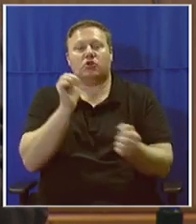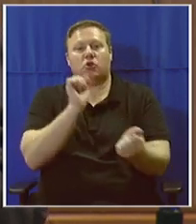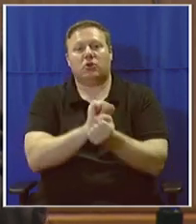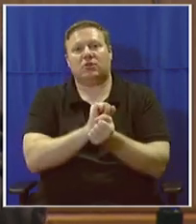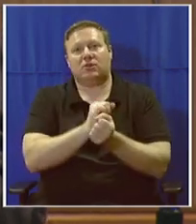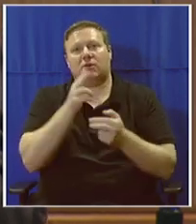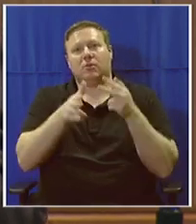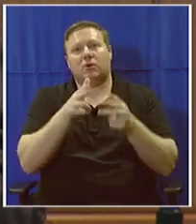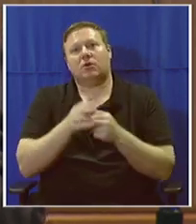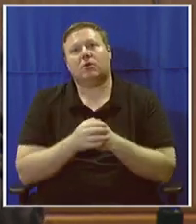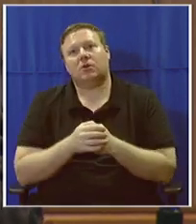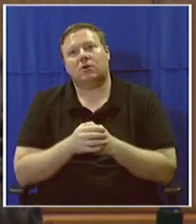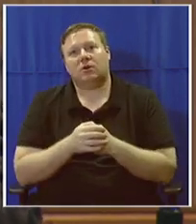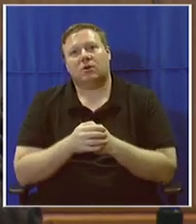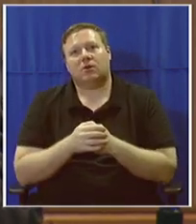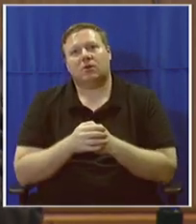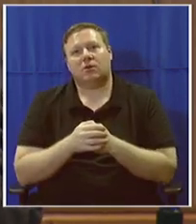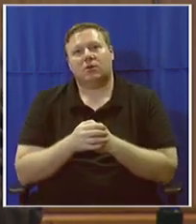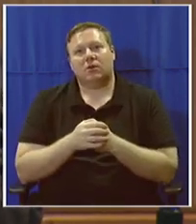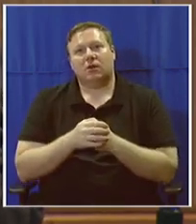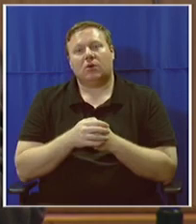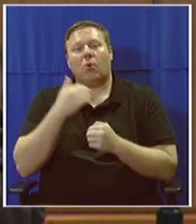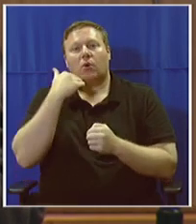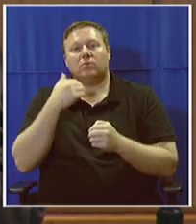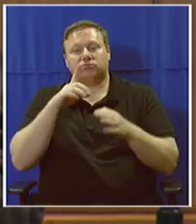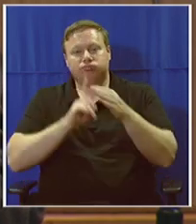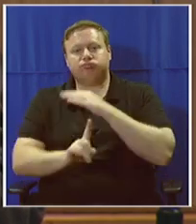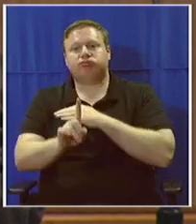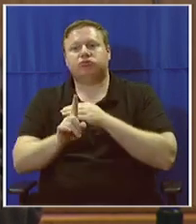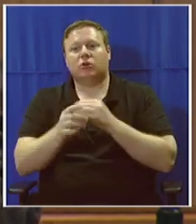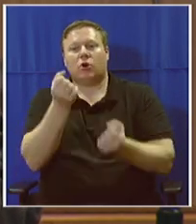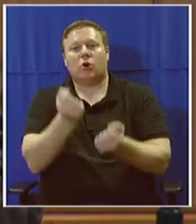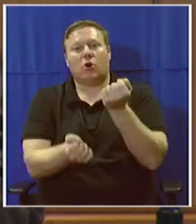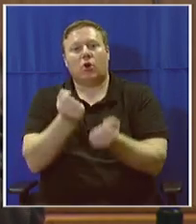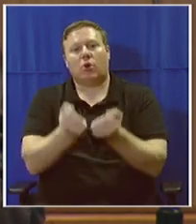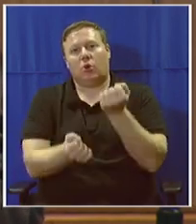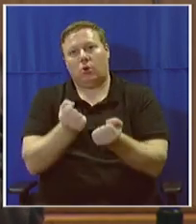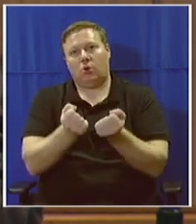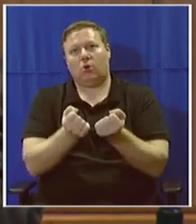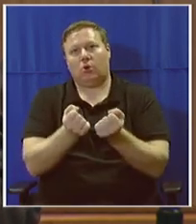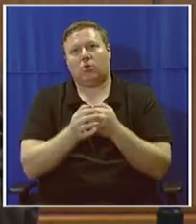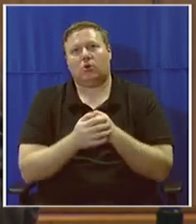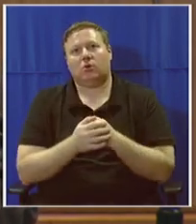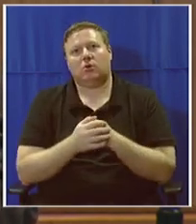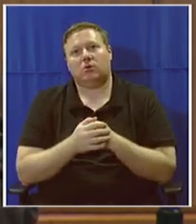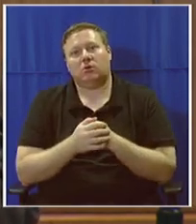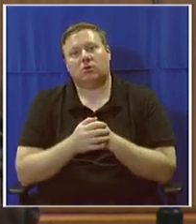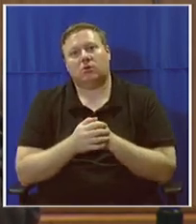in Umbumbulu court very soon. That our schools have become war zones and